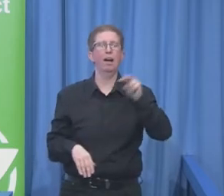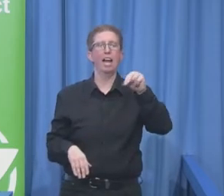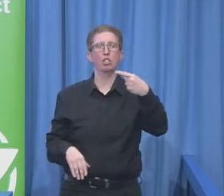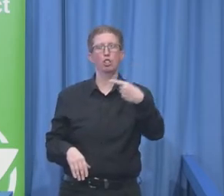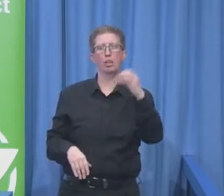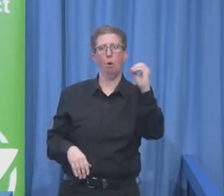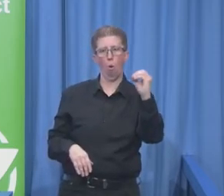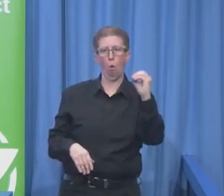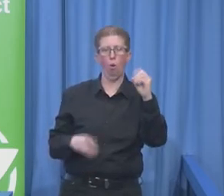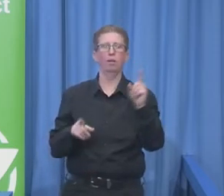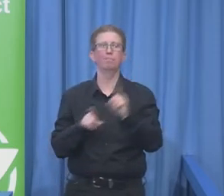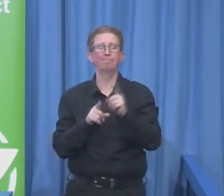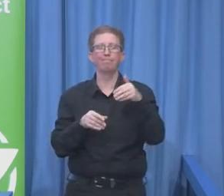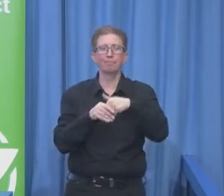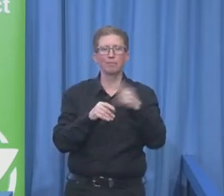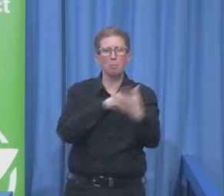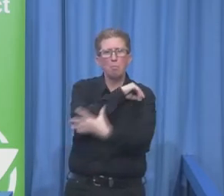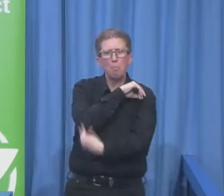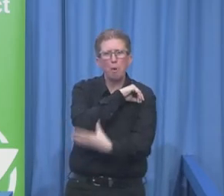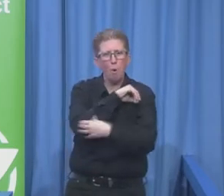education, also